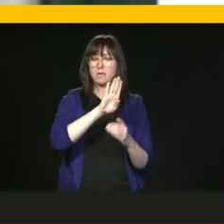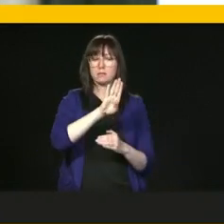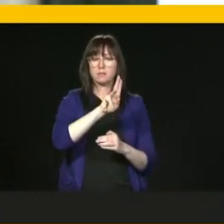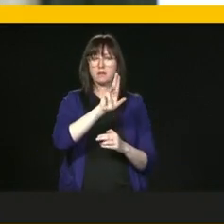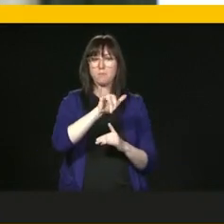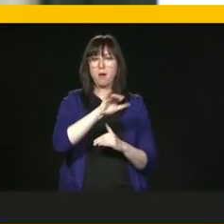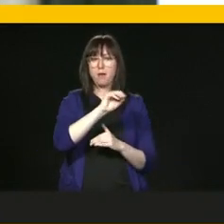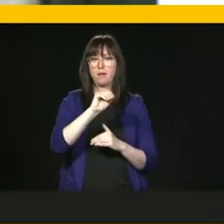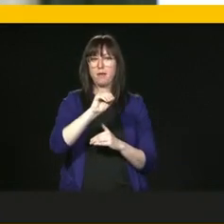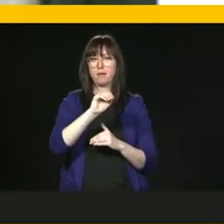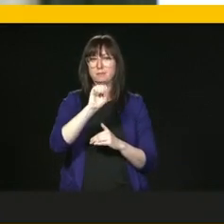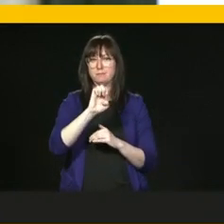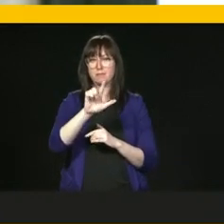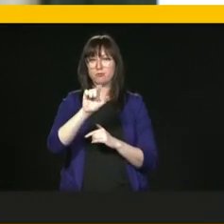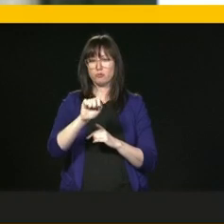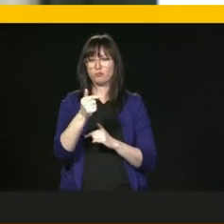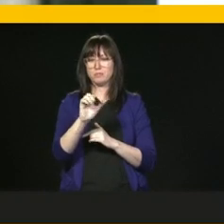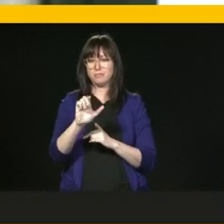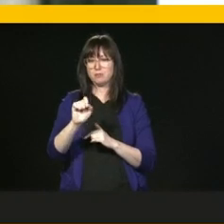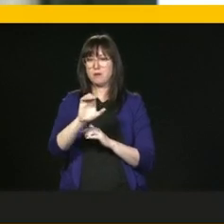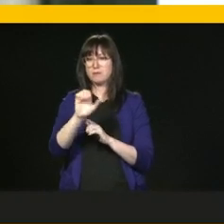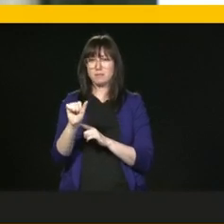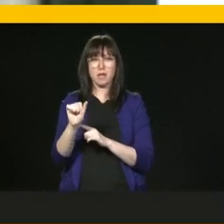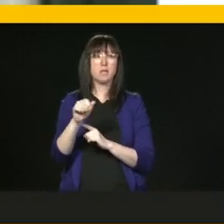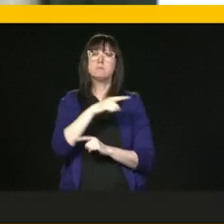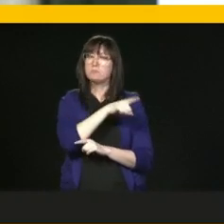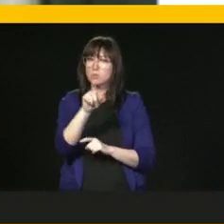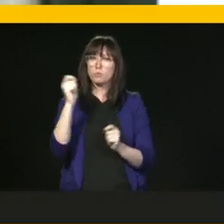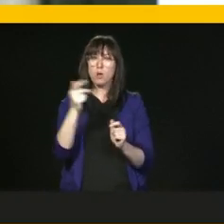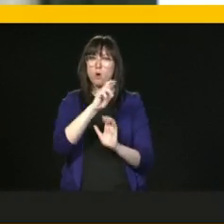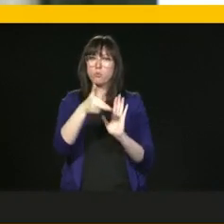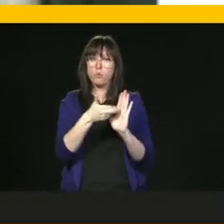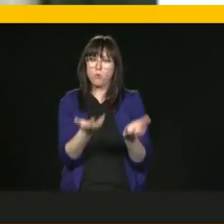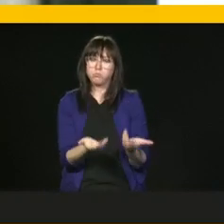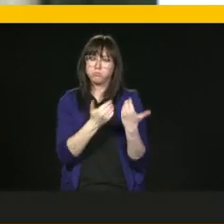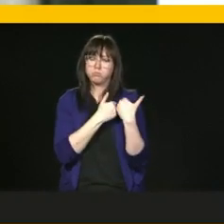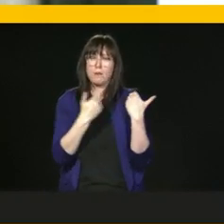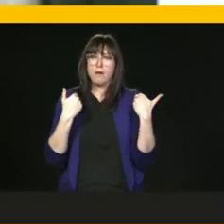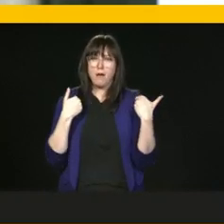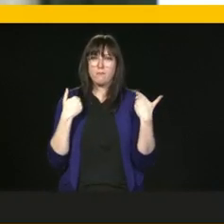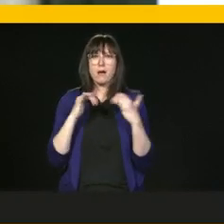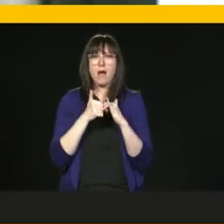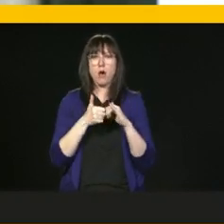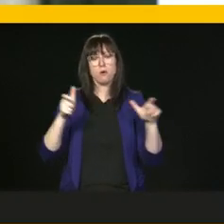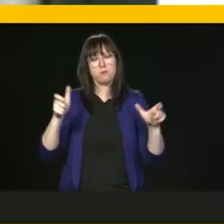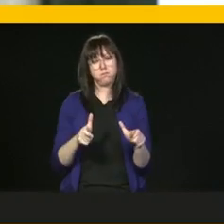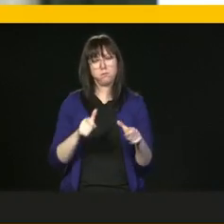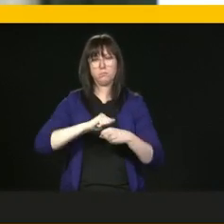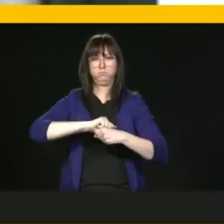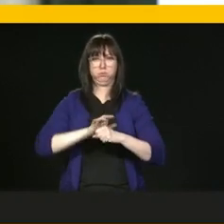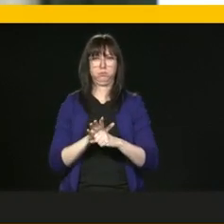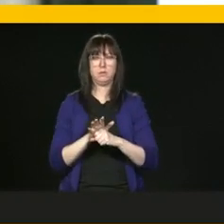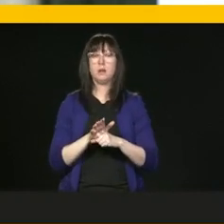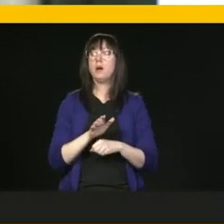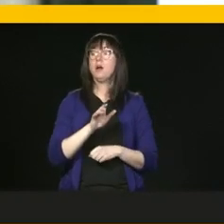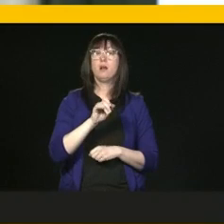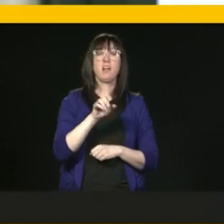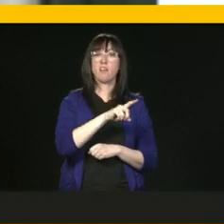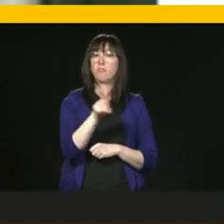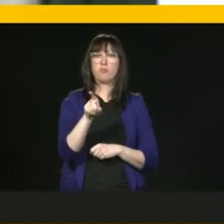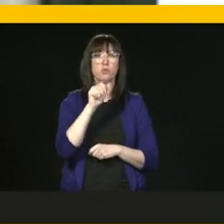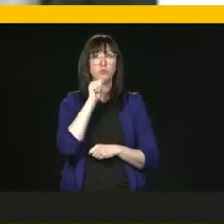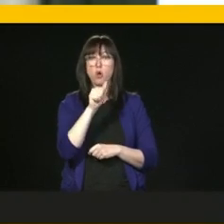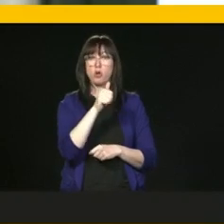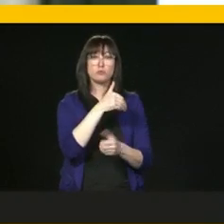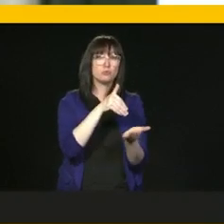achatsetventes.gc.ca. We all have a role to play in the fight against COVID-19. Even if you're not a first